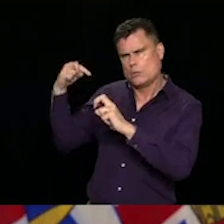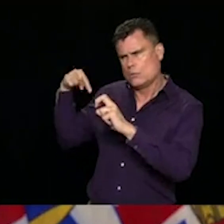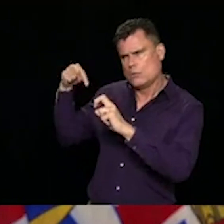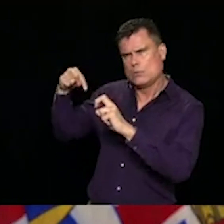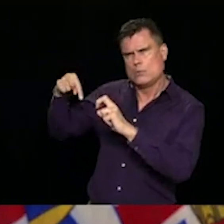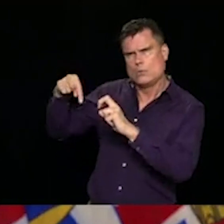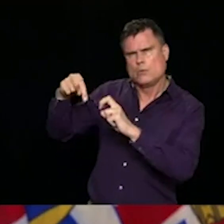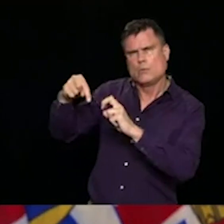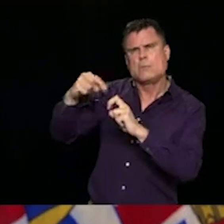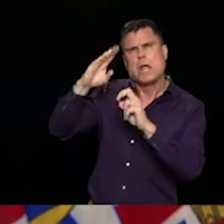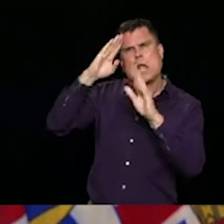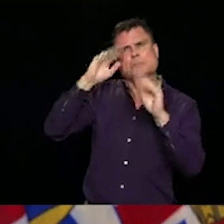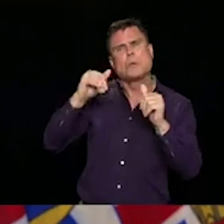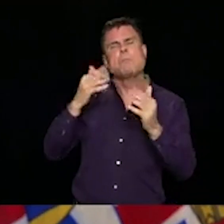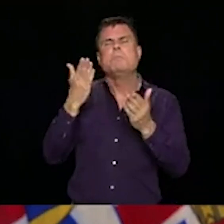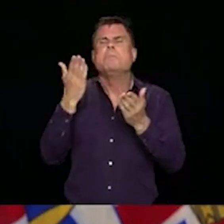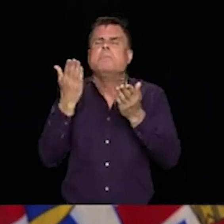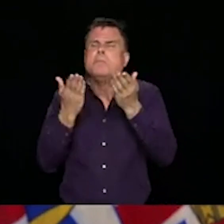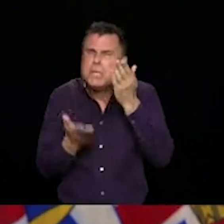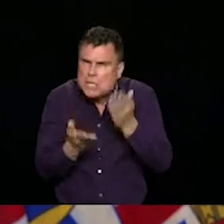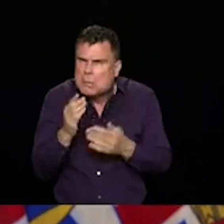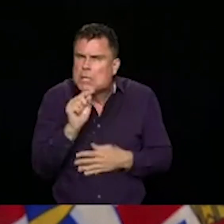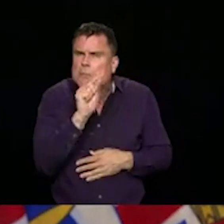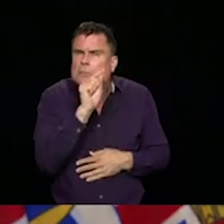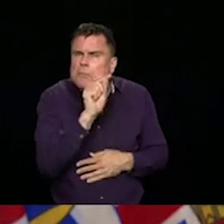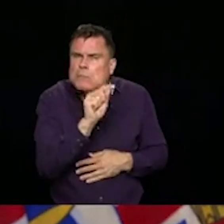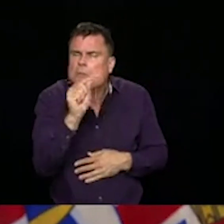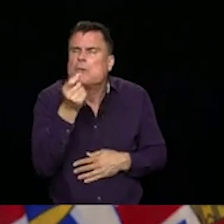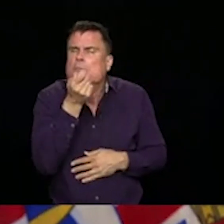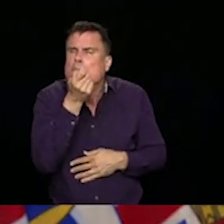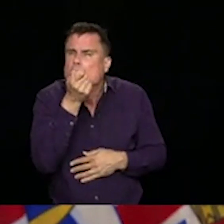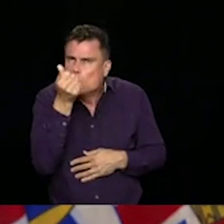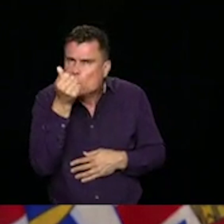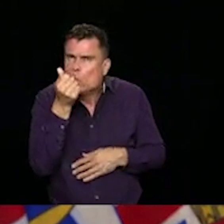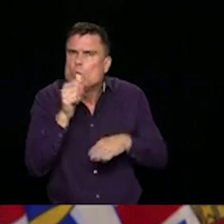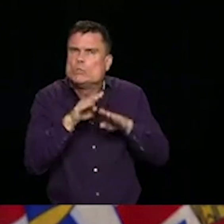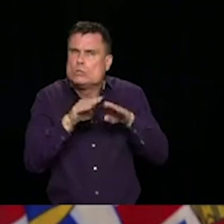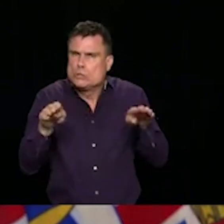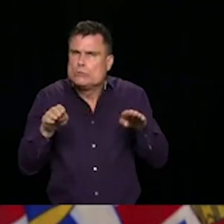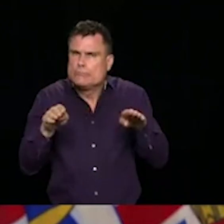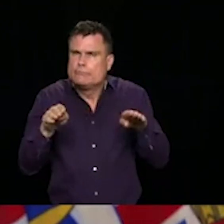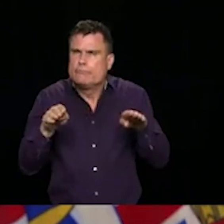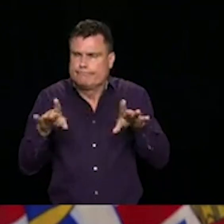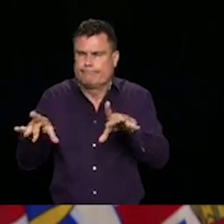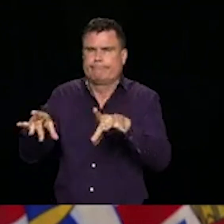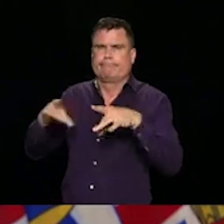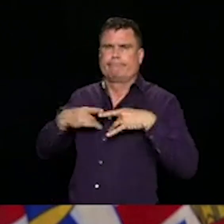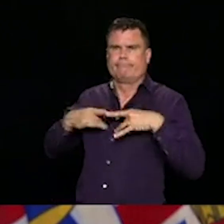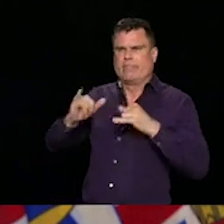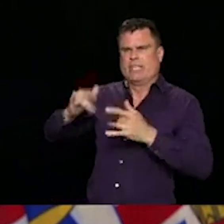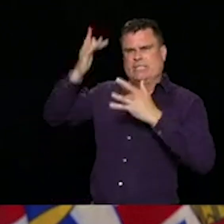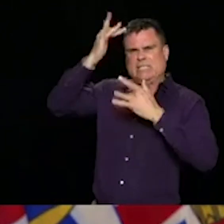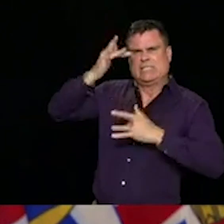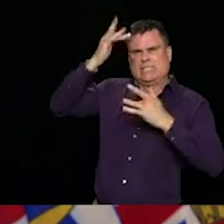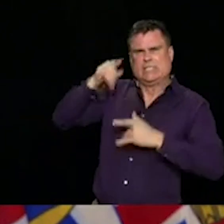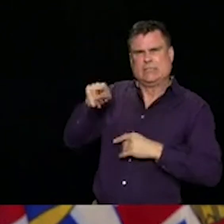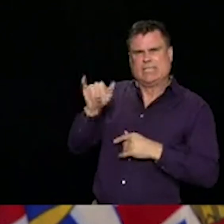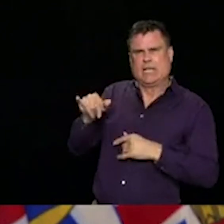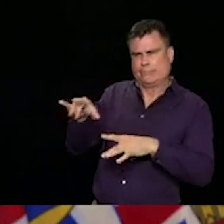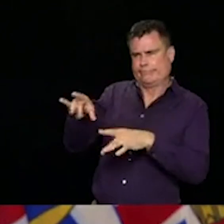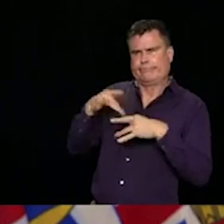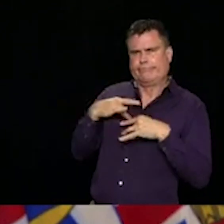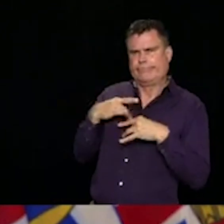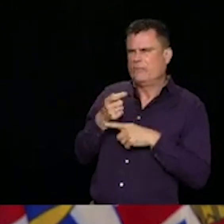see it during influenza season, but whether any of them are related to COVID. And I know there has been a